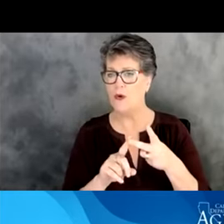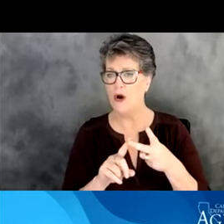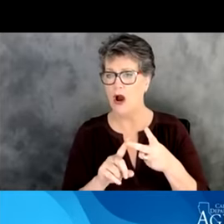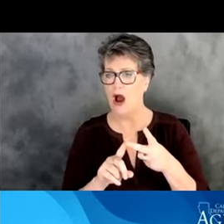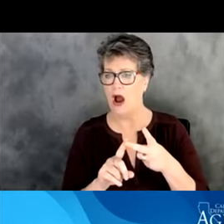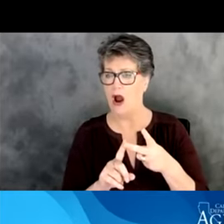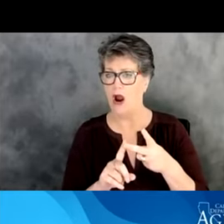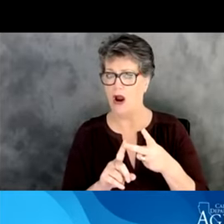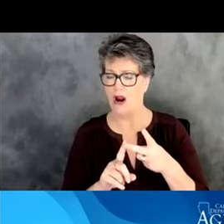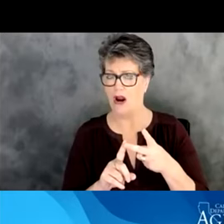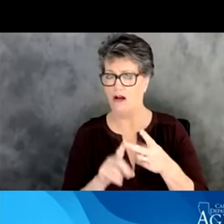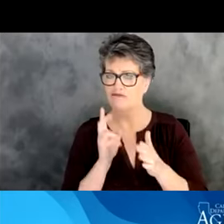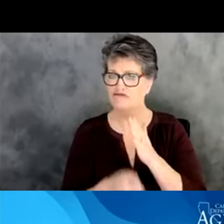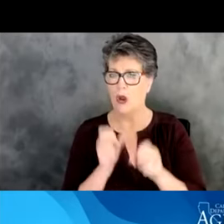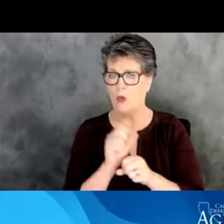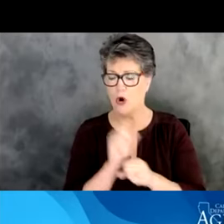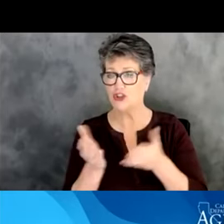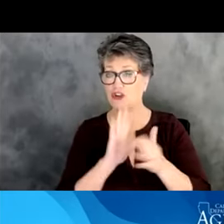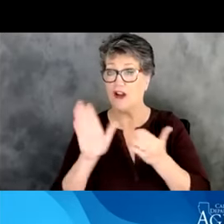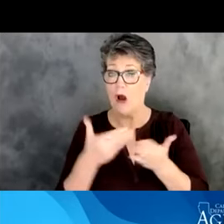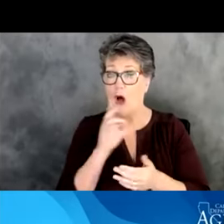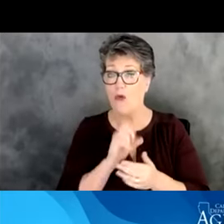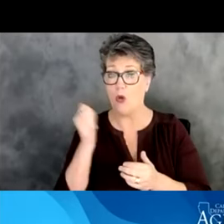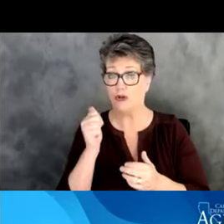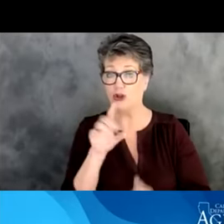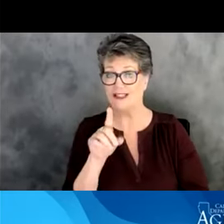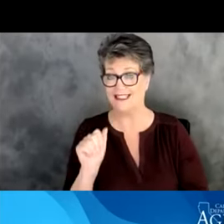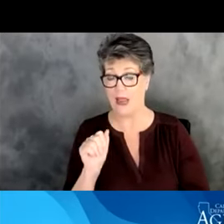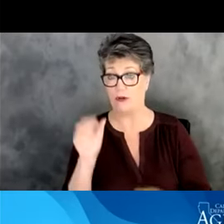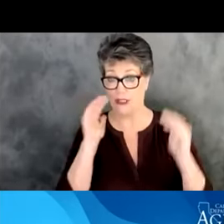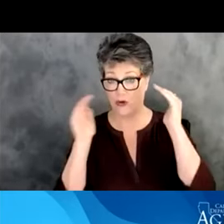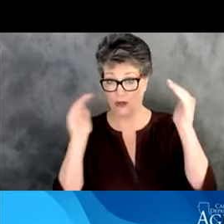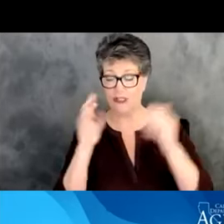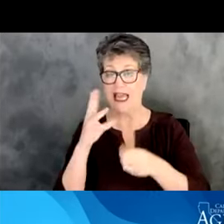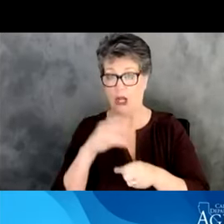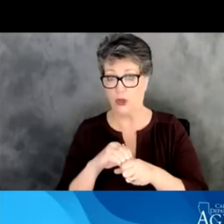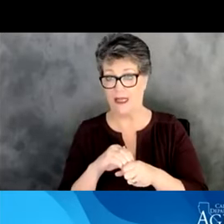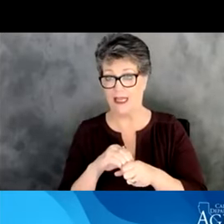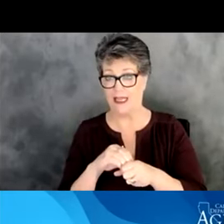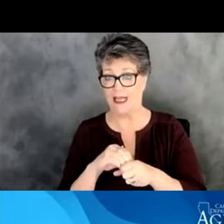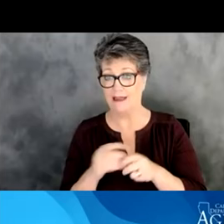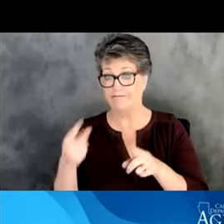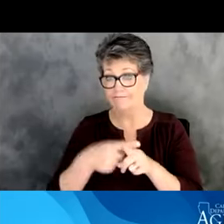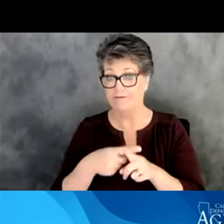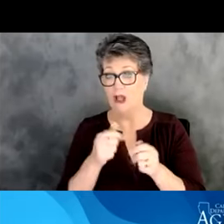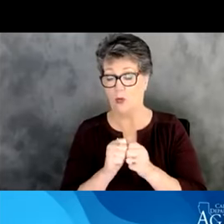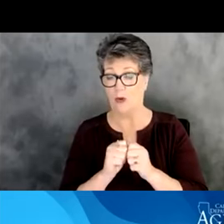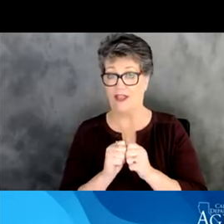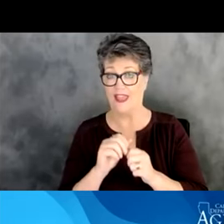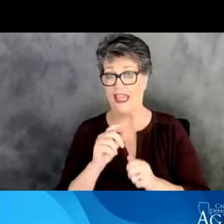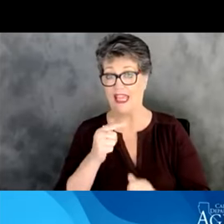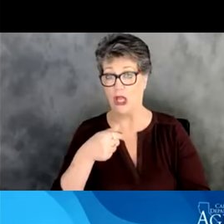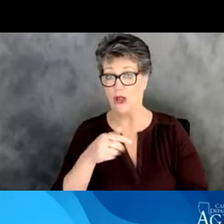work serving all older adults and disabled adults, including the intersectionality with the queer community and